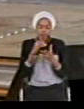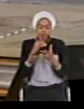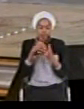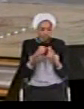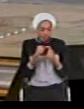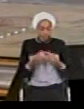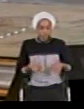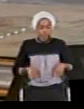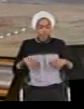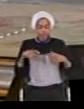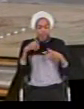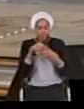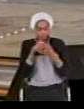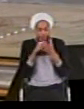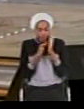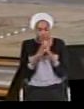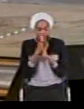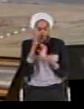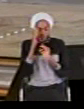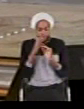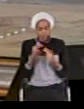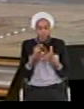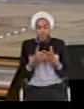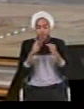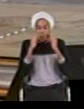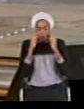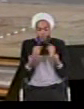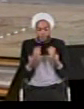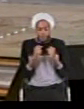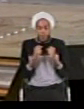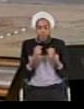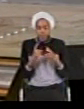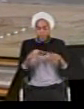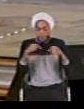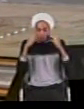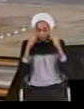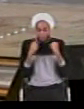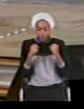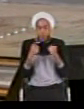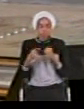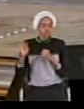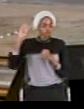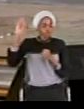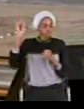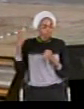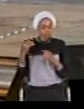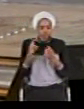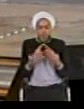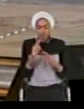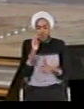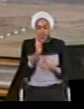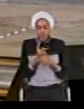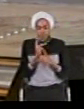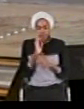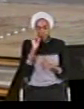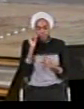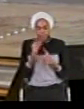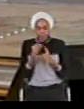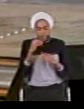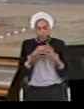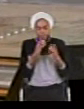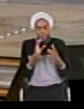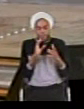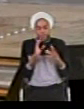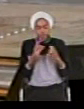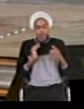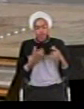in Jesus' name. The power, the strength, the grace to preserve your word in our